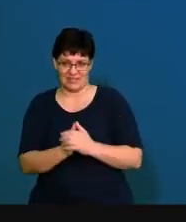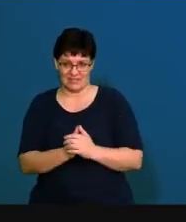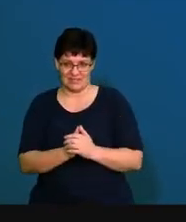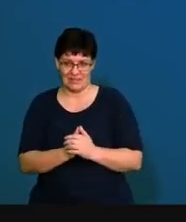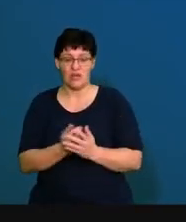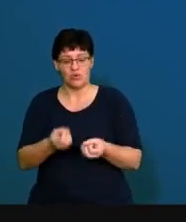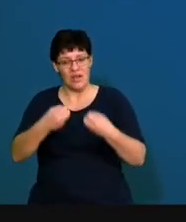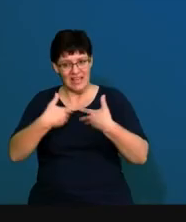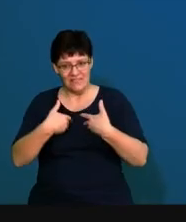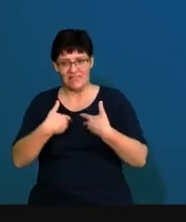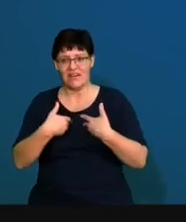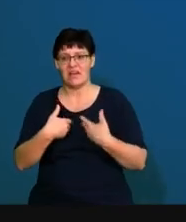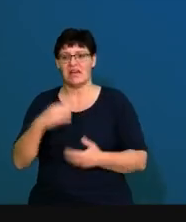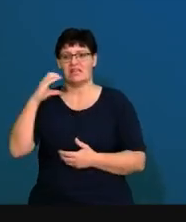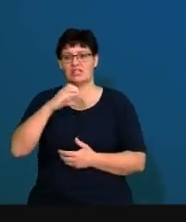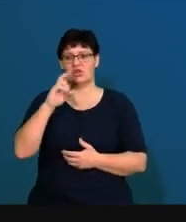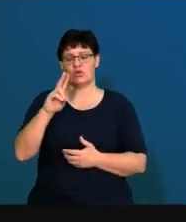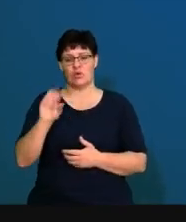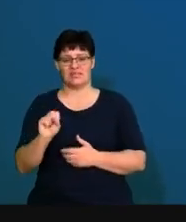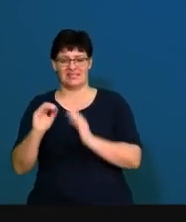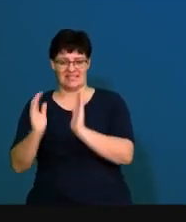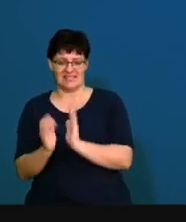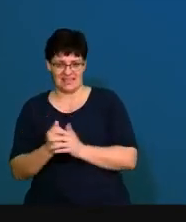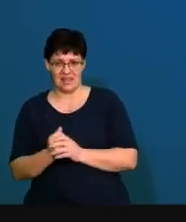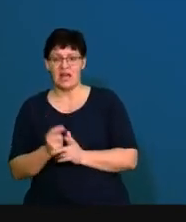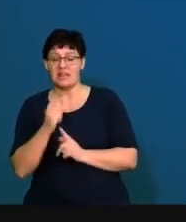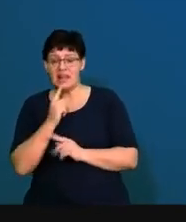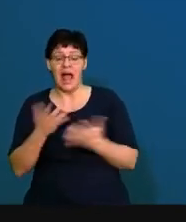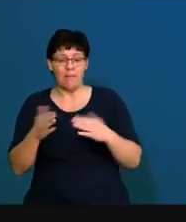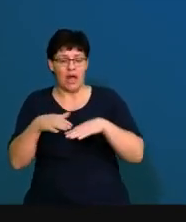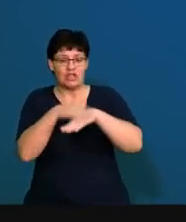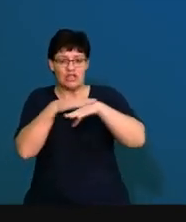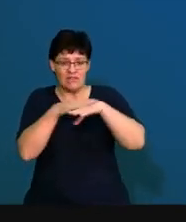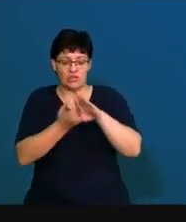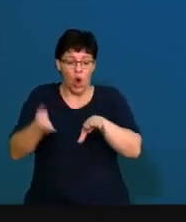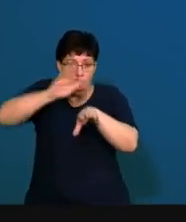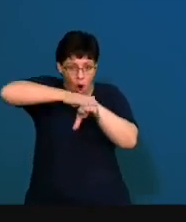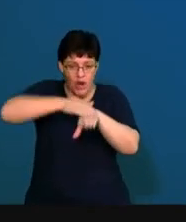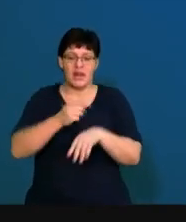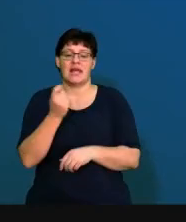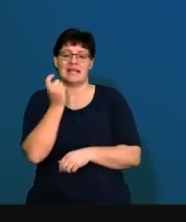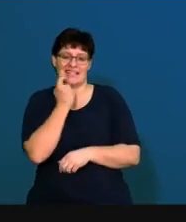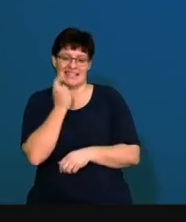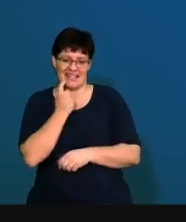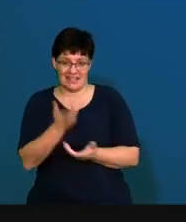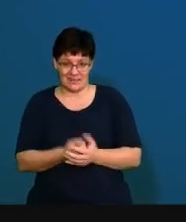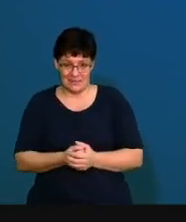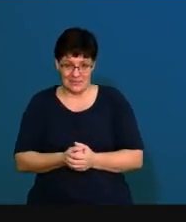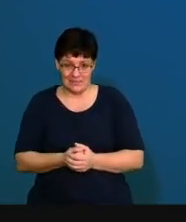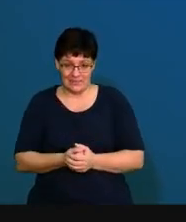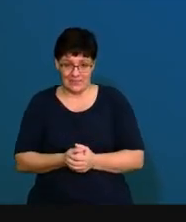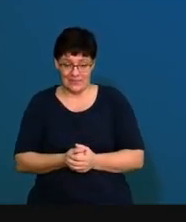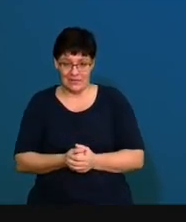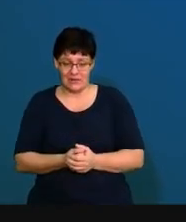reduced, okay, to give us that copper metal, which this takes place on the surface of the metallic object. All right.